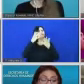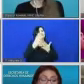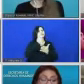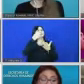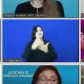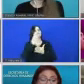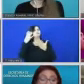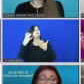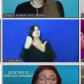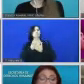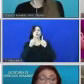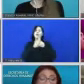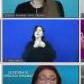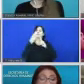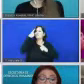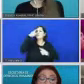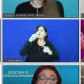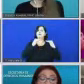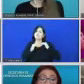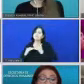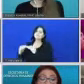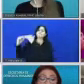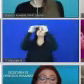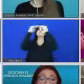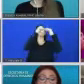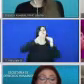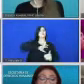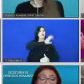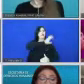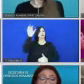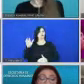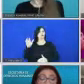minutes for second round. So thank you very much.